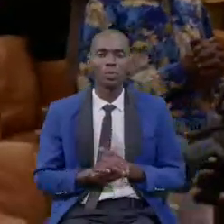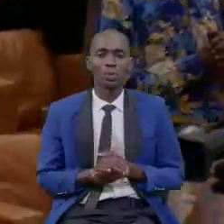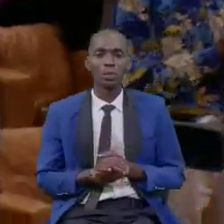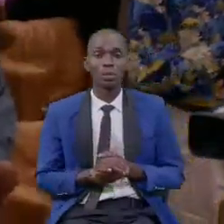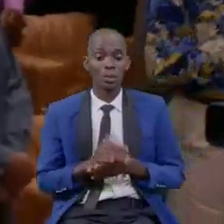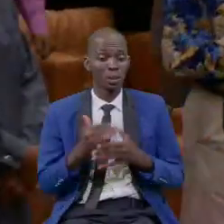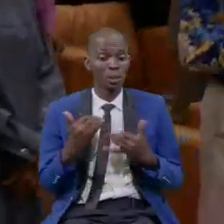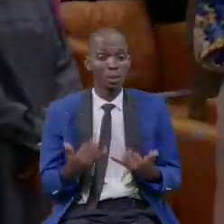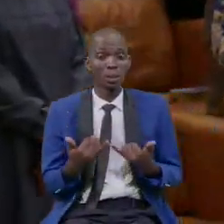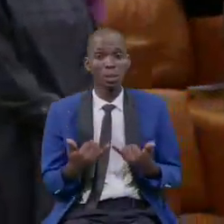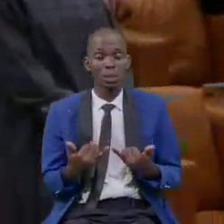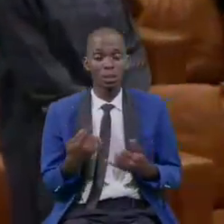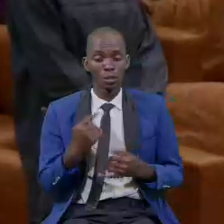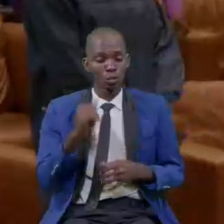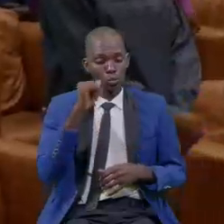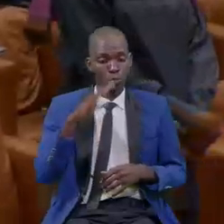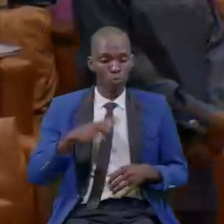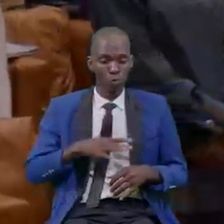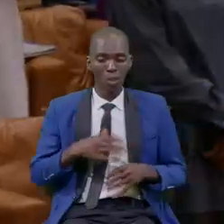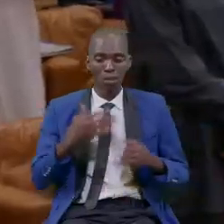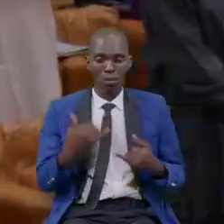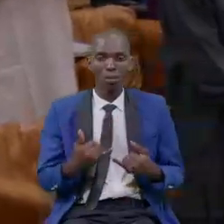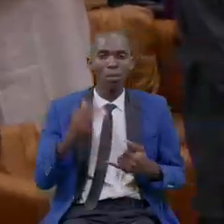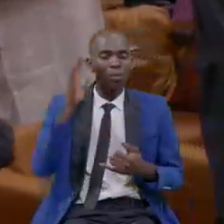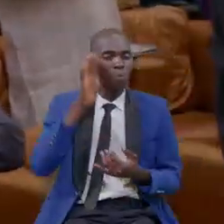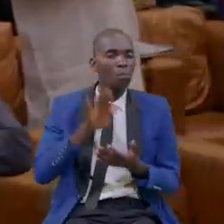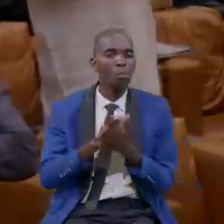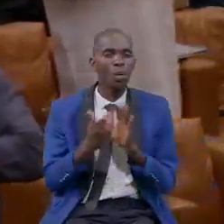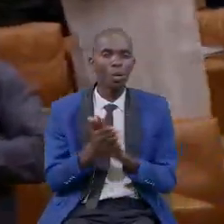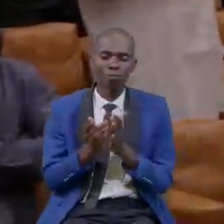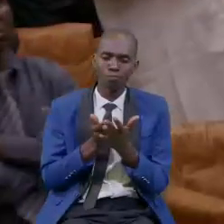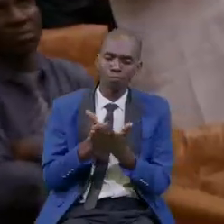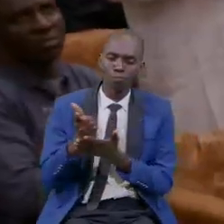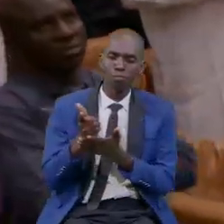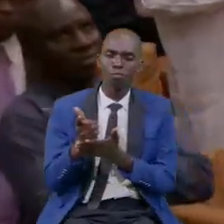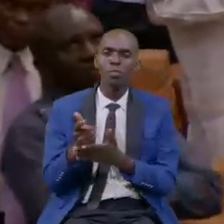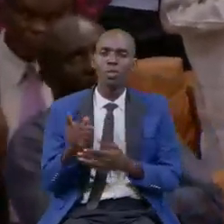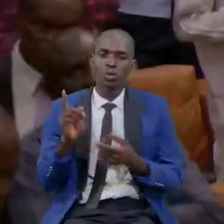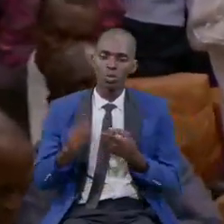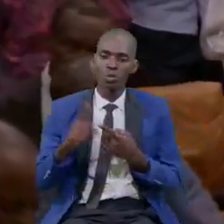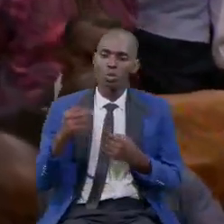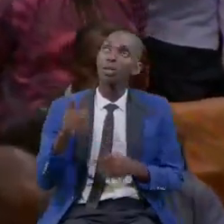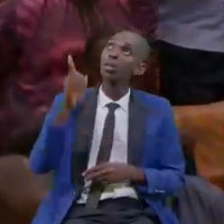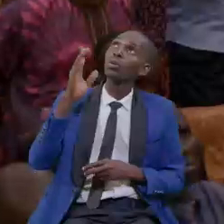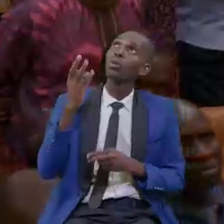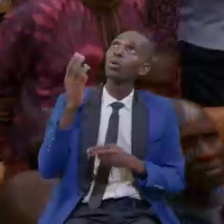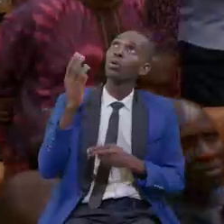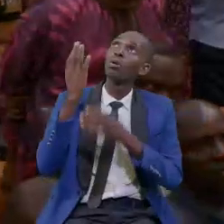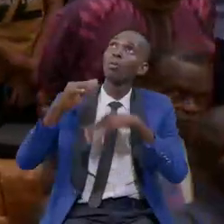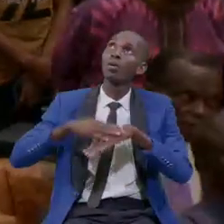Now she was going to be loyal to the God of heaven and earth.